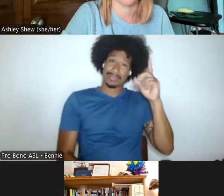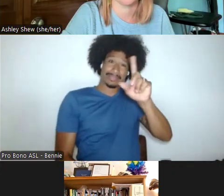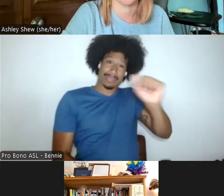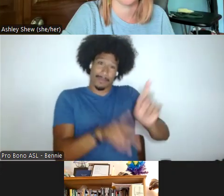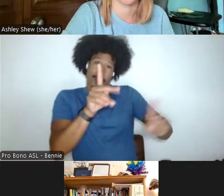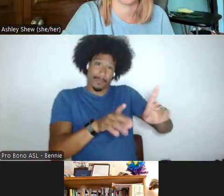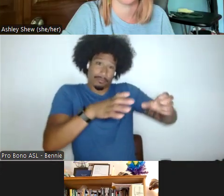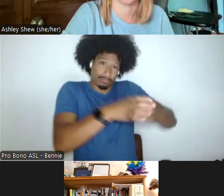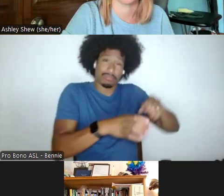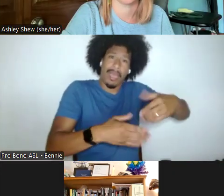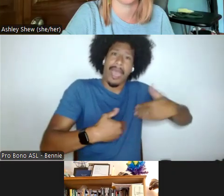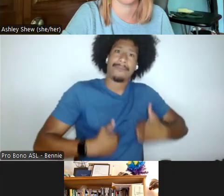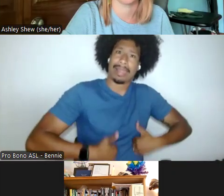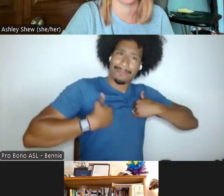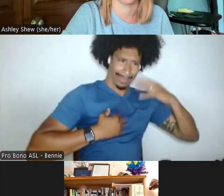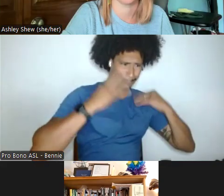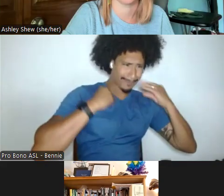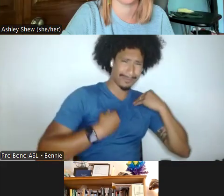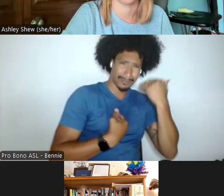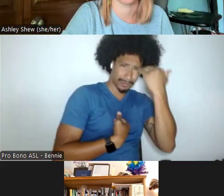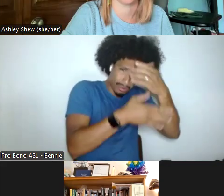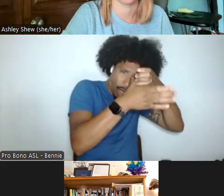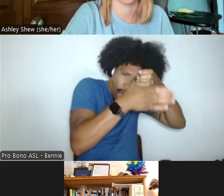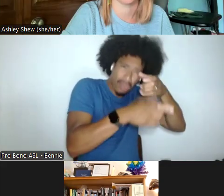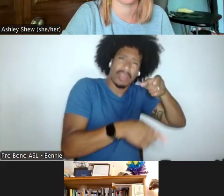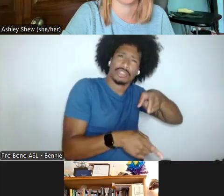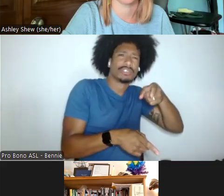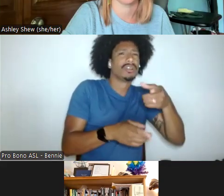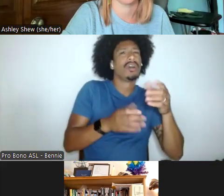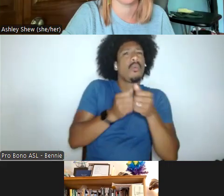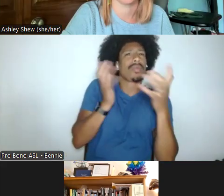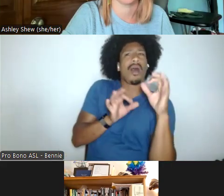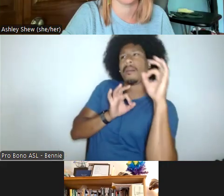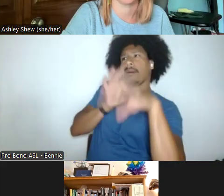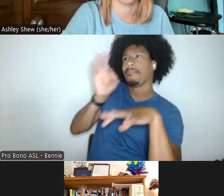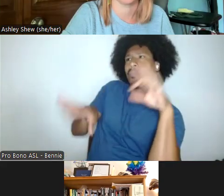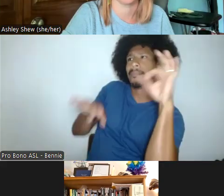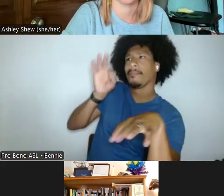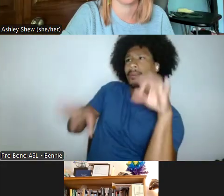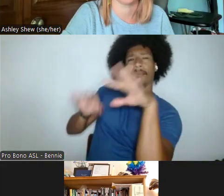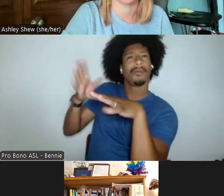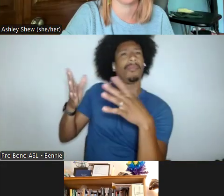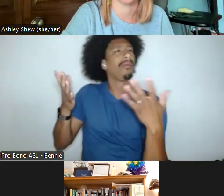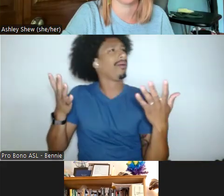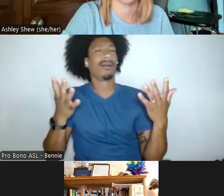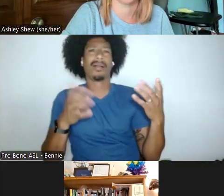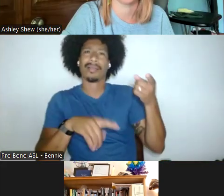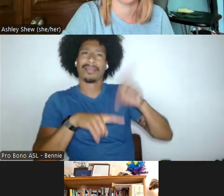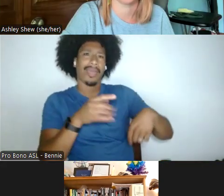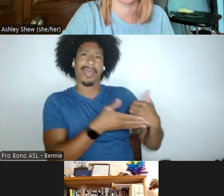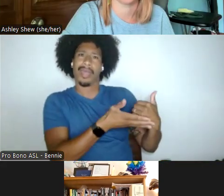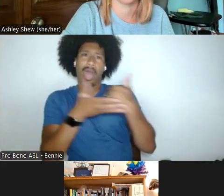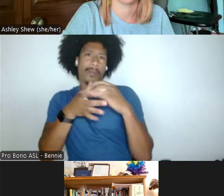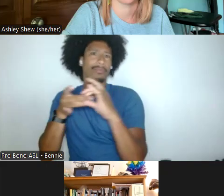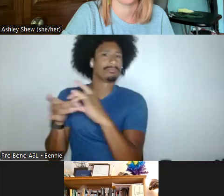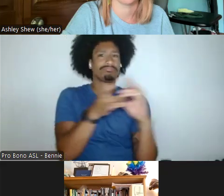lived experiential knowledge of what those physical embodiments and behaviors might actually indicate, you